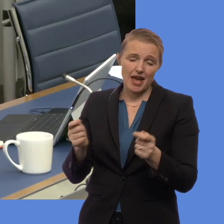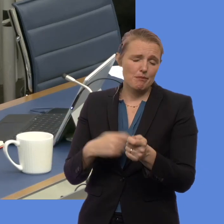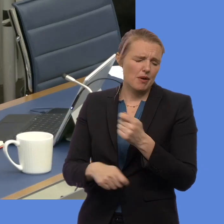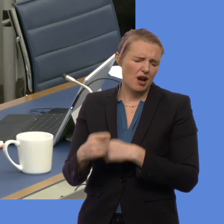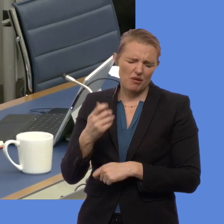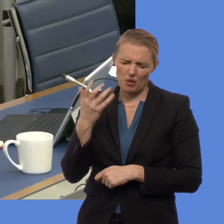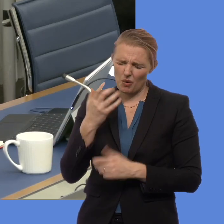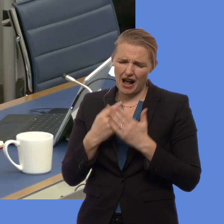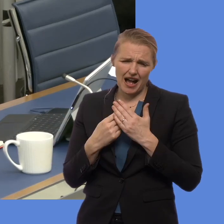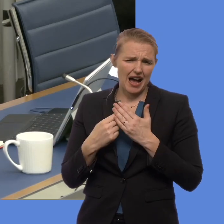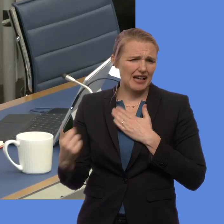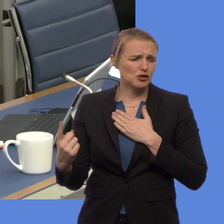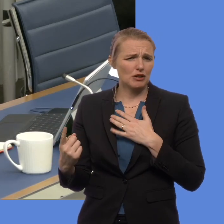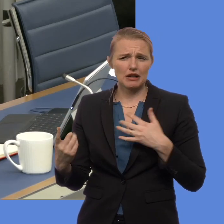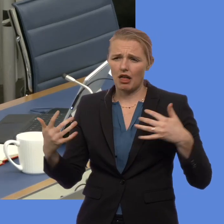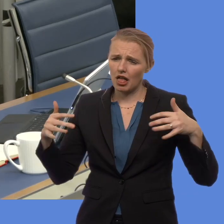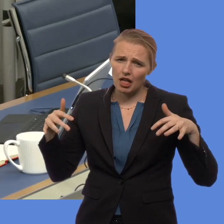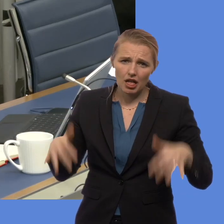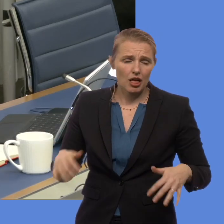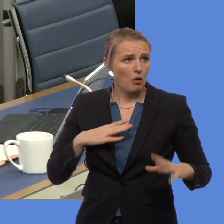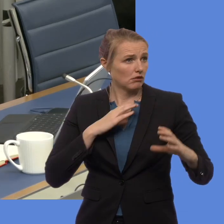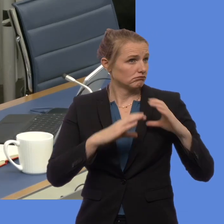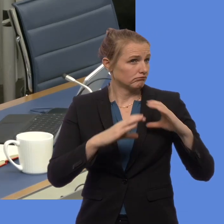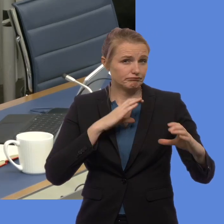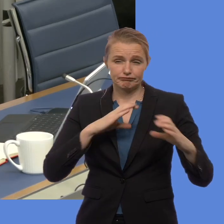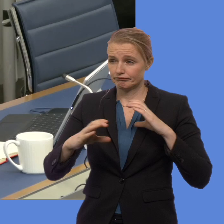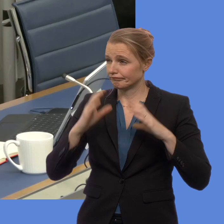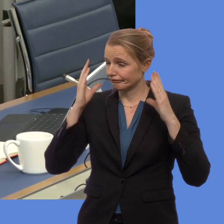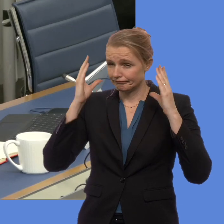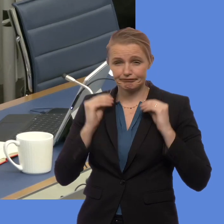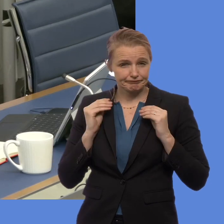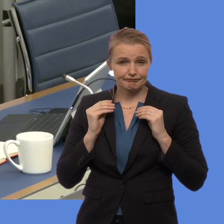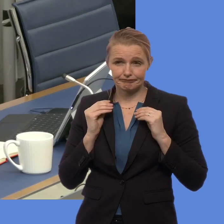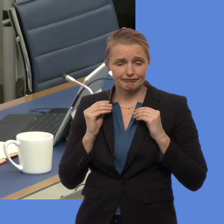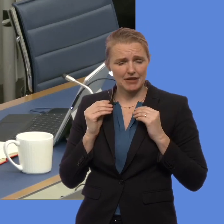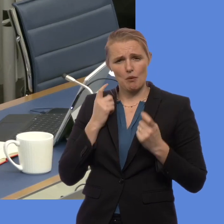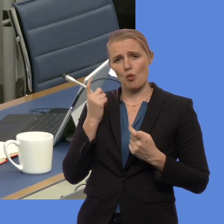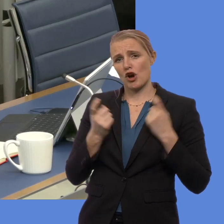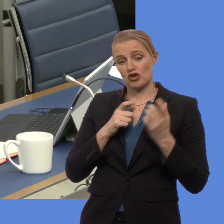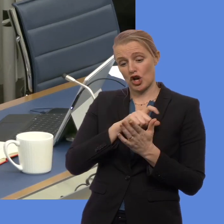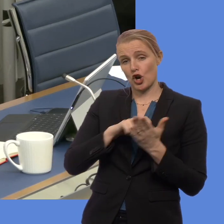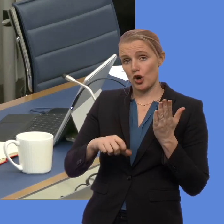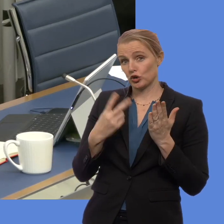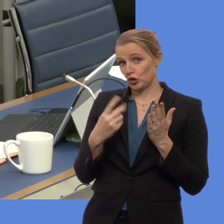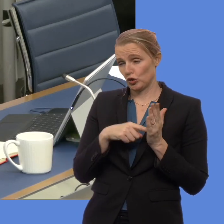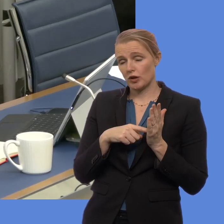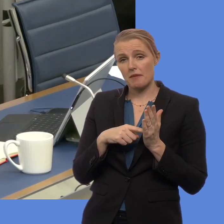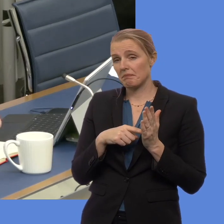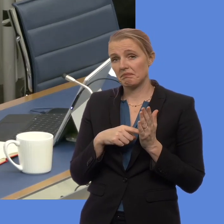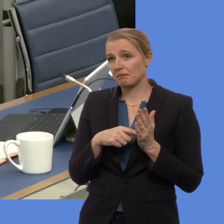and excluded from society because of the lack of communication that they have. I was just wondering in that clause 2 too, if there was